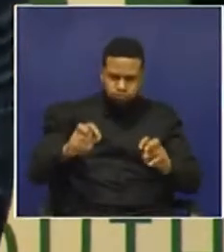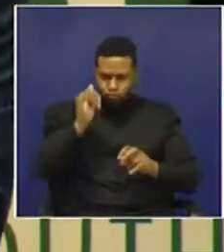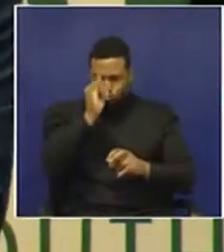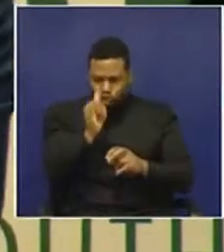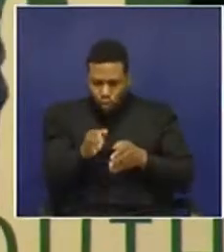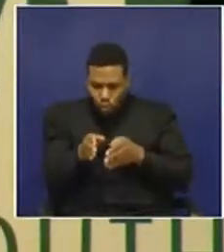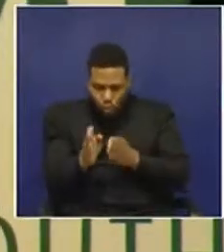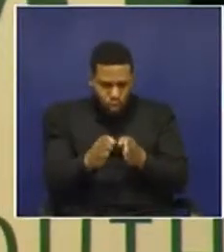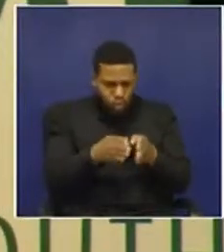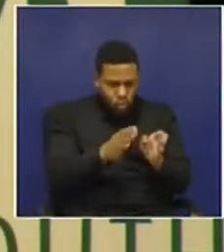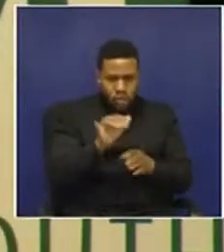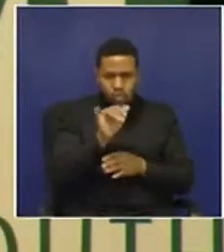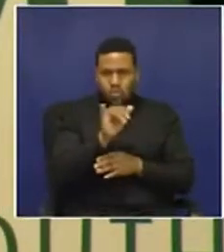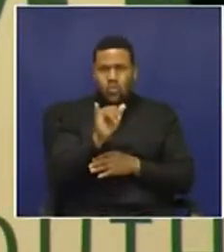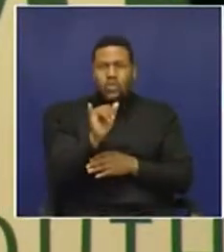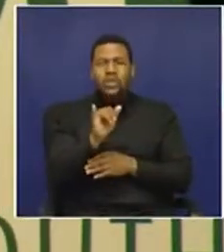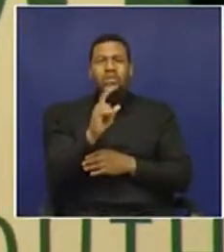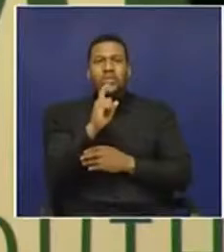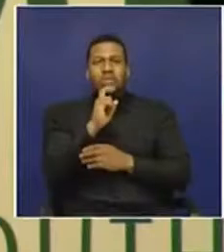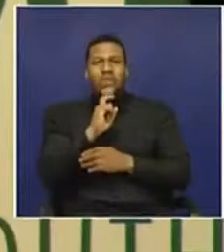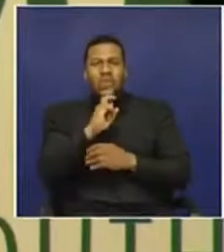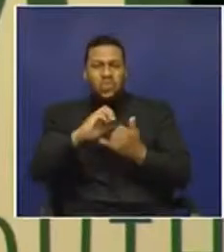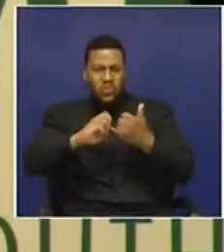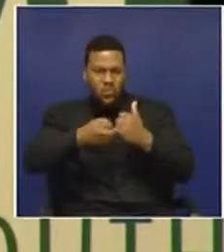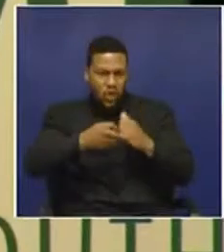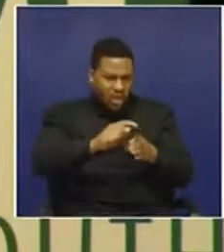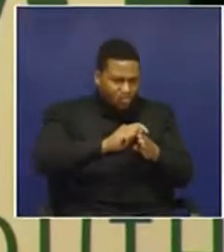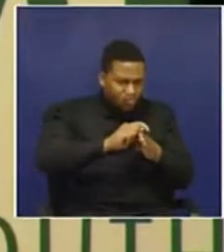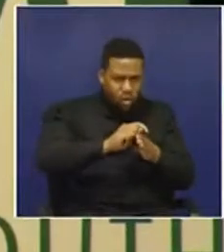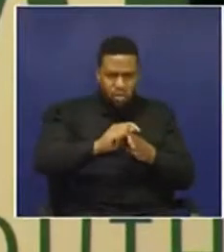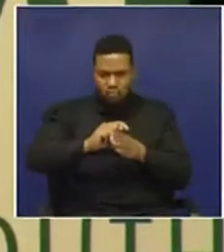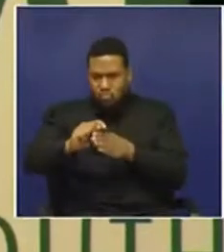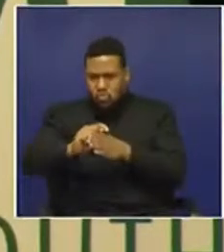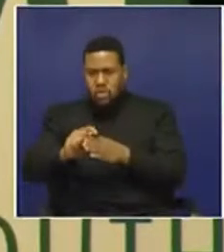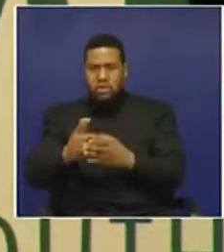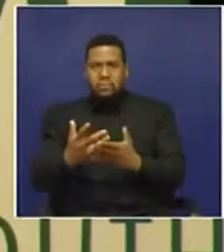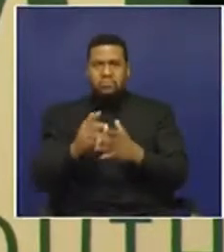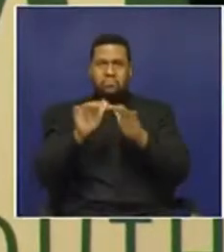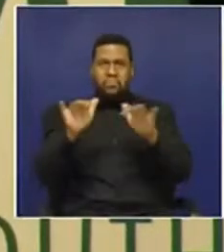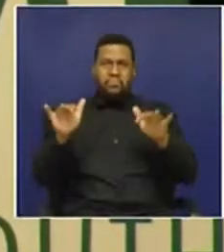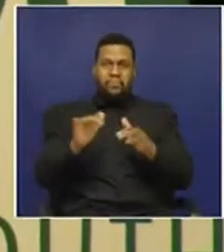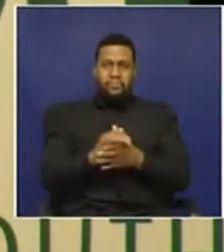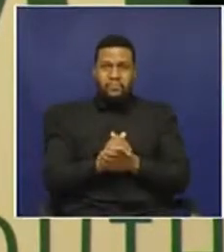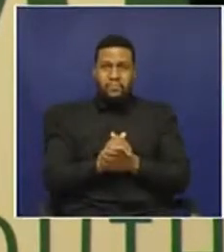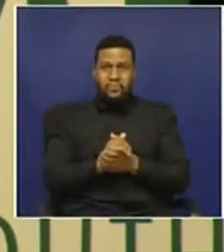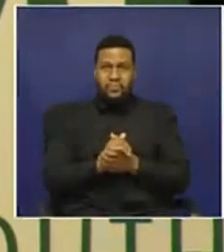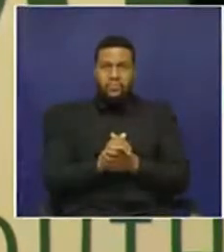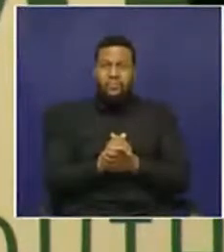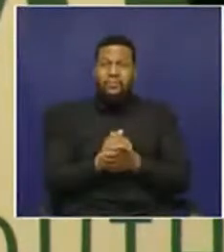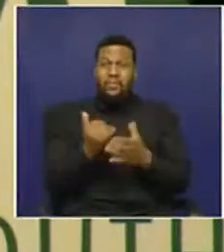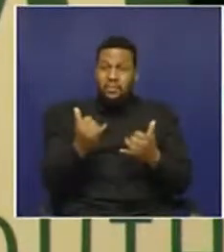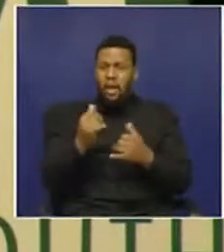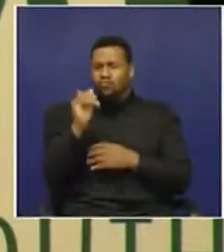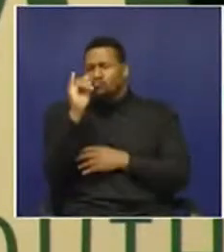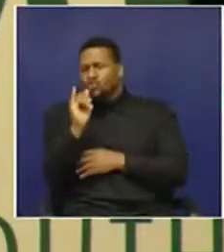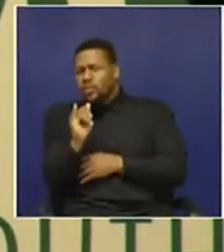introducing a dual training skills acquisition system, while looking at how institutions with the capacity